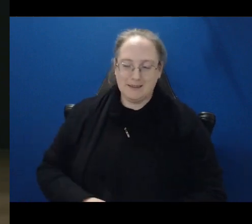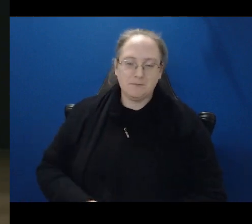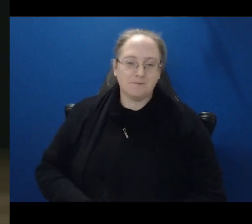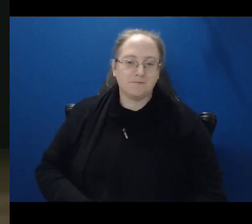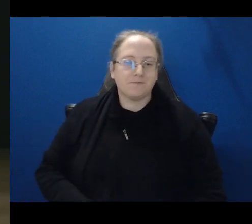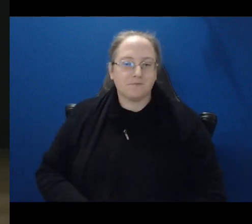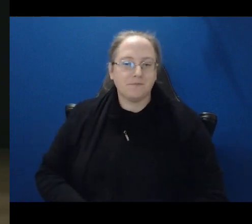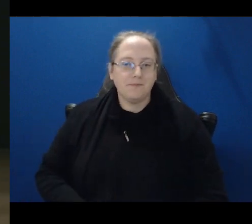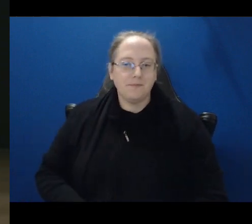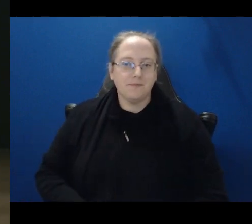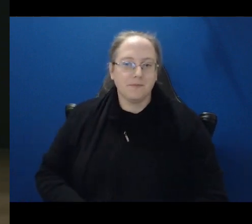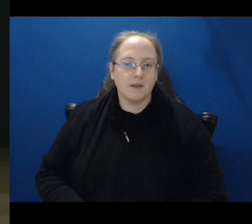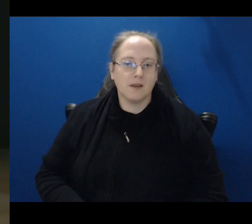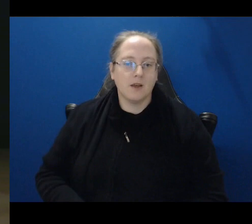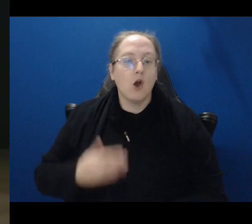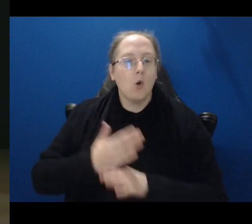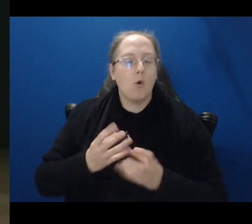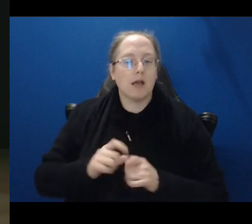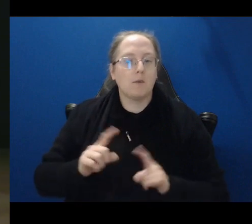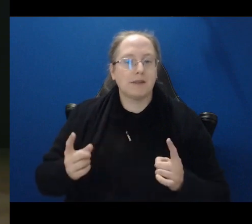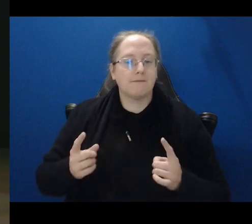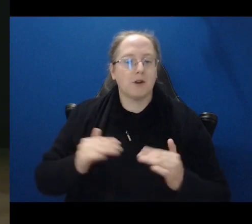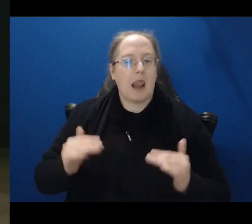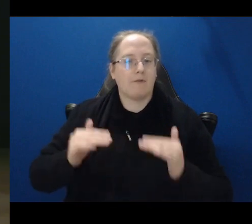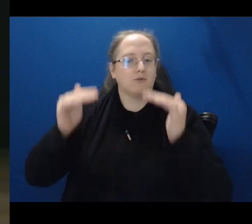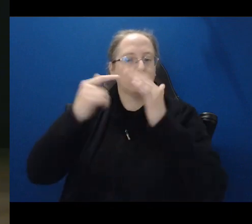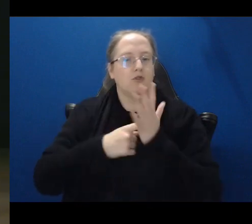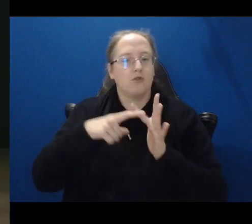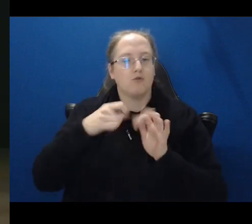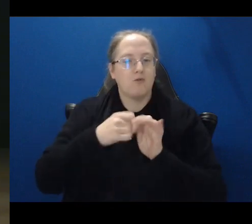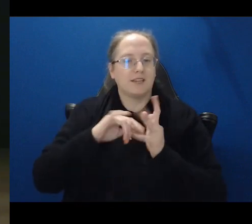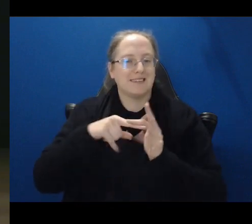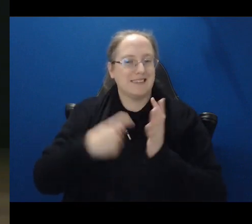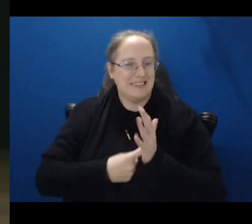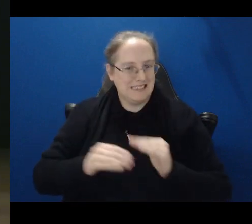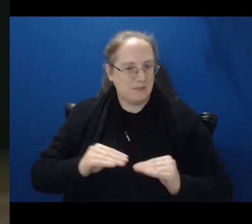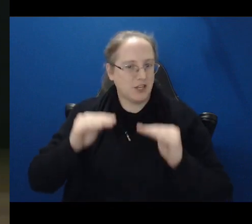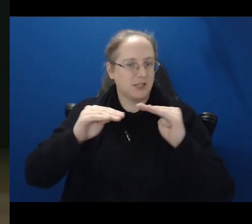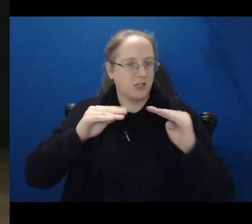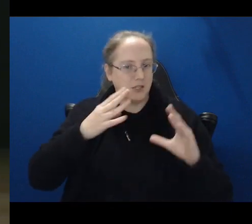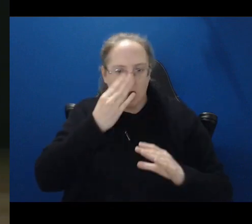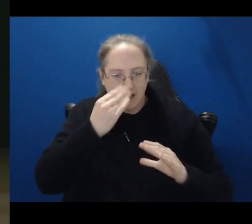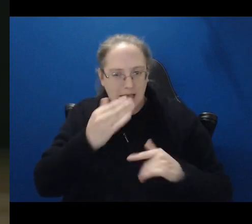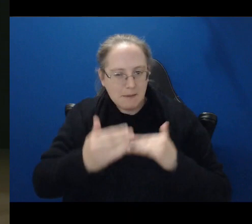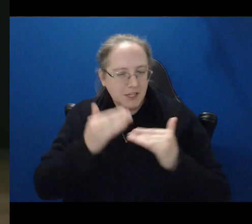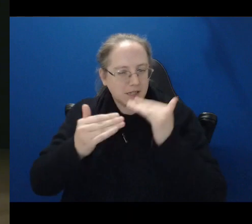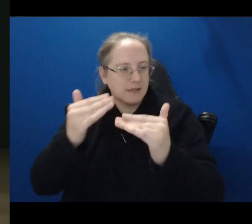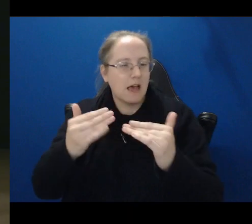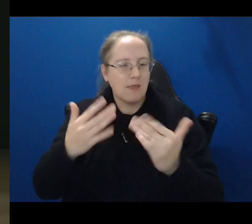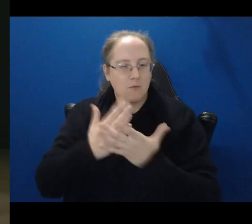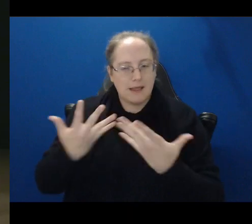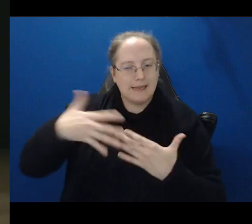and working with these different registers of image that intersect and intervene on each other as